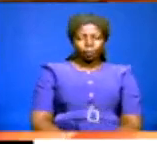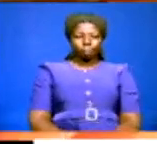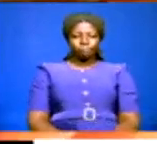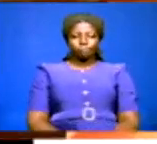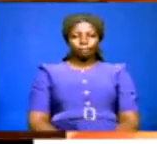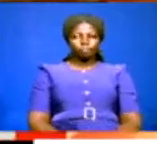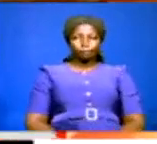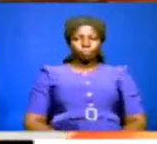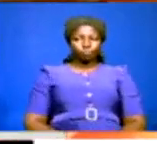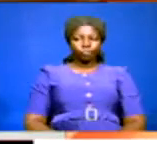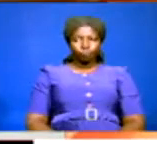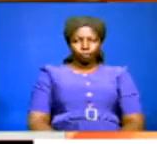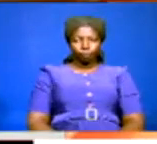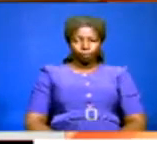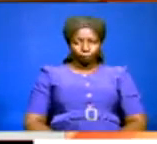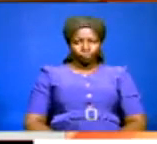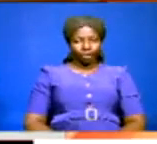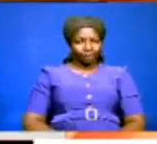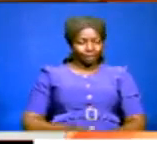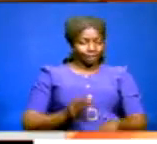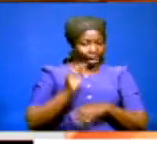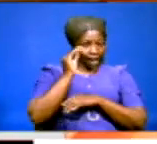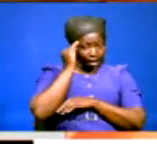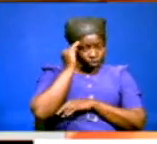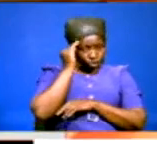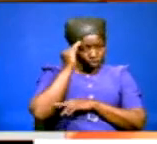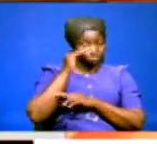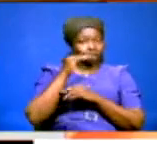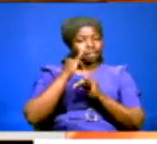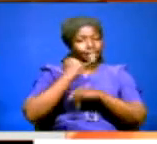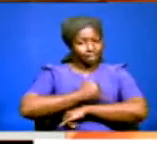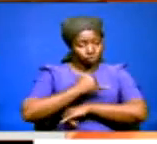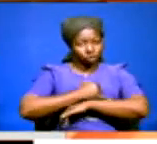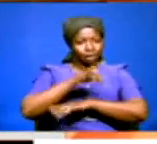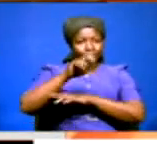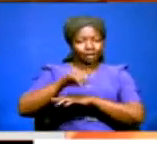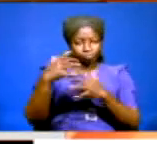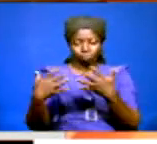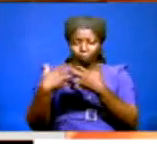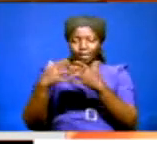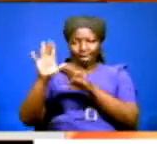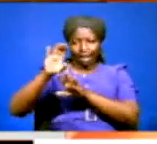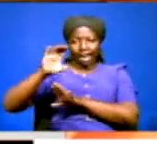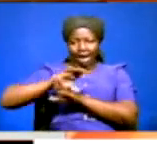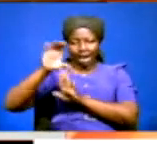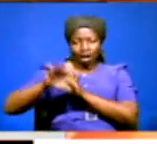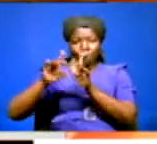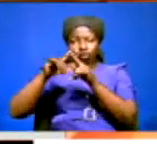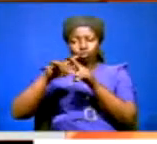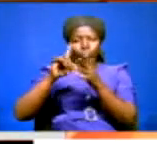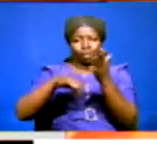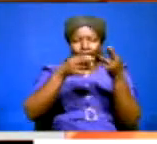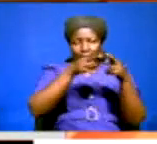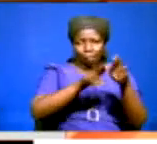There is need for education institutions to align their curricula to the trends in the region and global job market. The